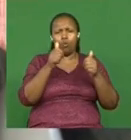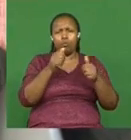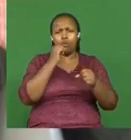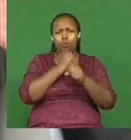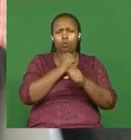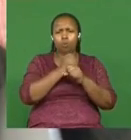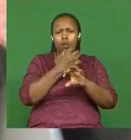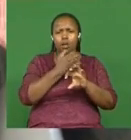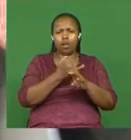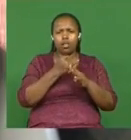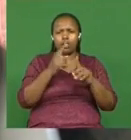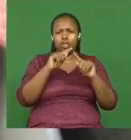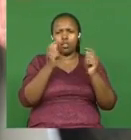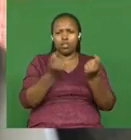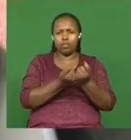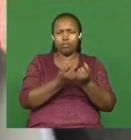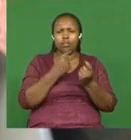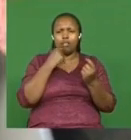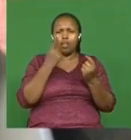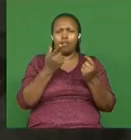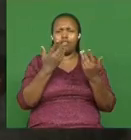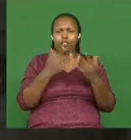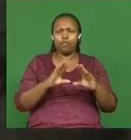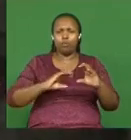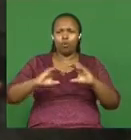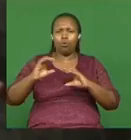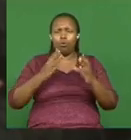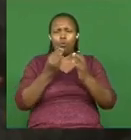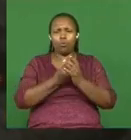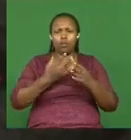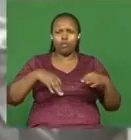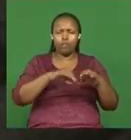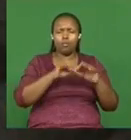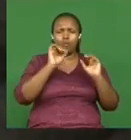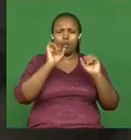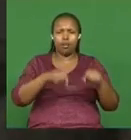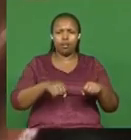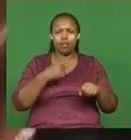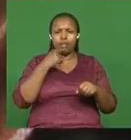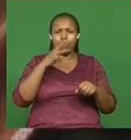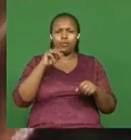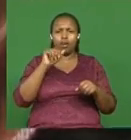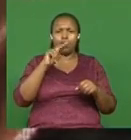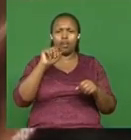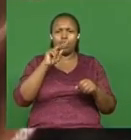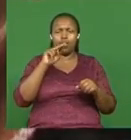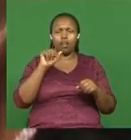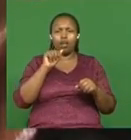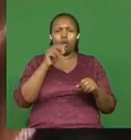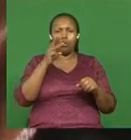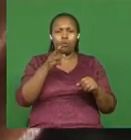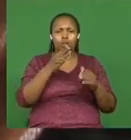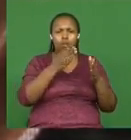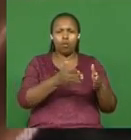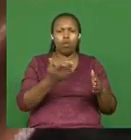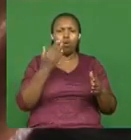kuleli cembu. Gamedze uthi sebakhulumile nemndeni kaManana lapho bavumelene ukuthi Manana tobekwa endlini yakhe yokugcina nalapho leli